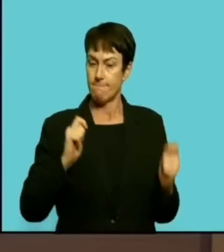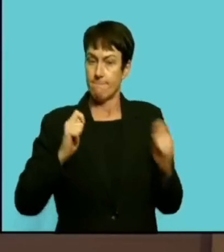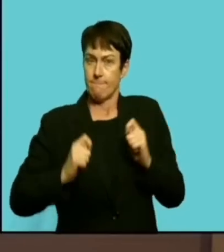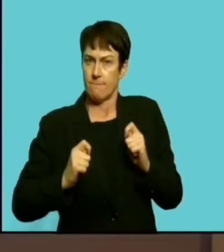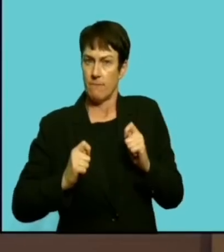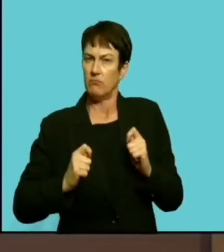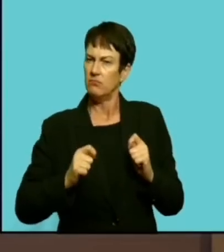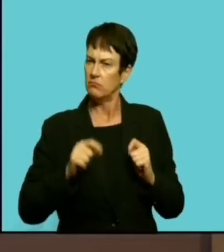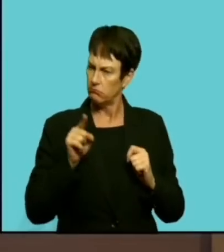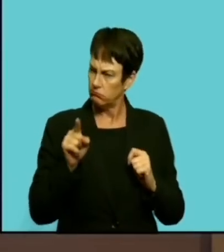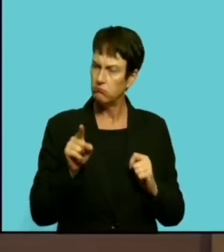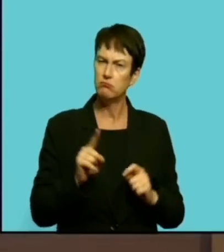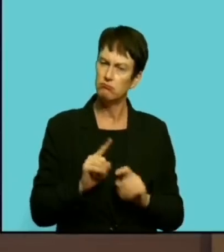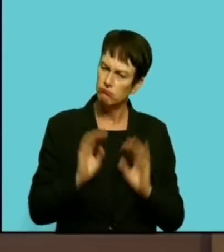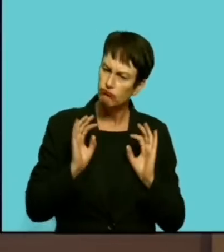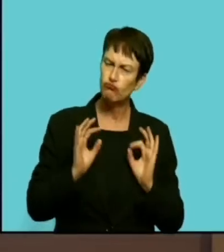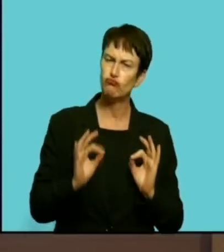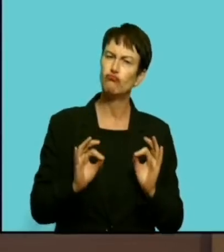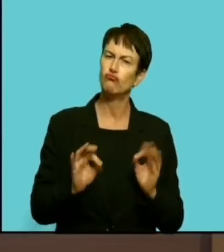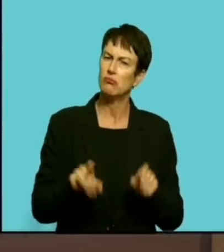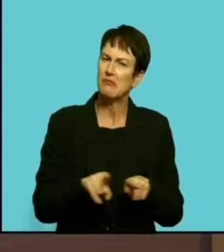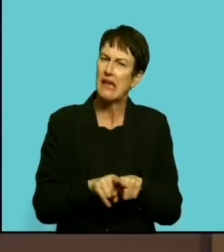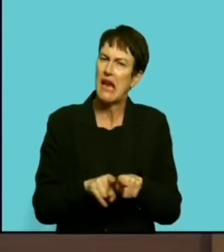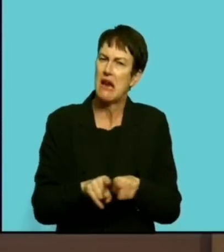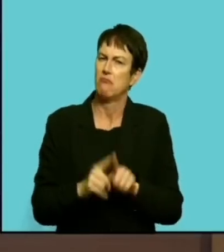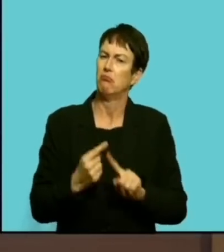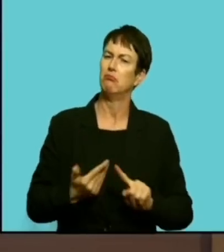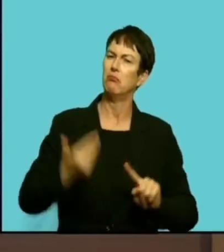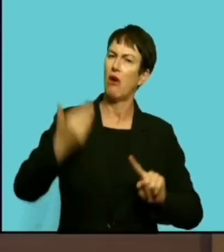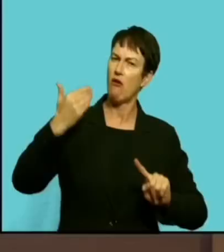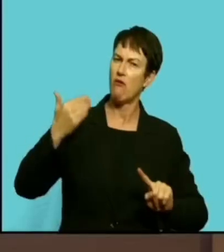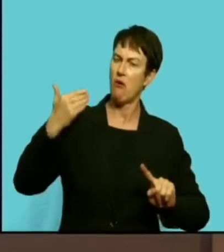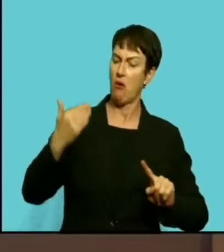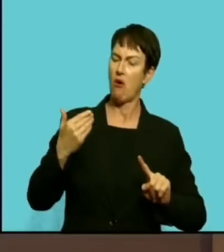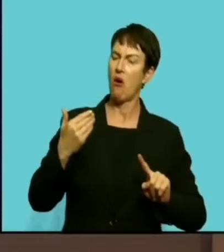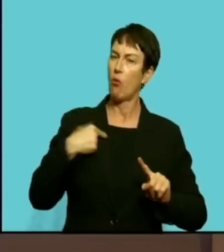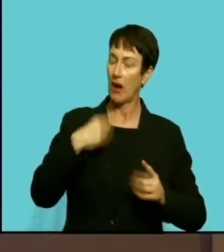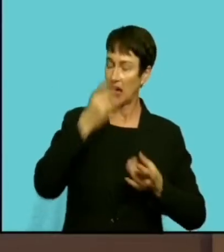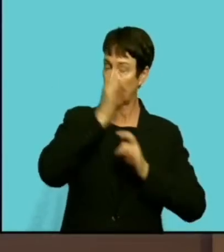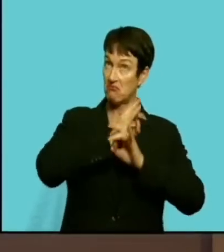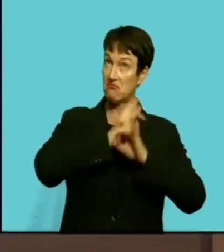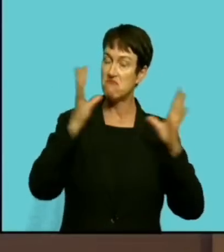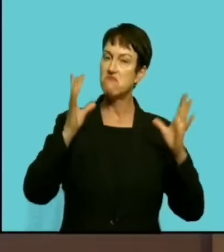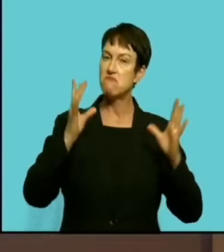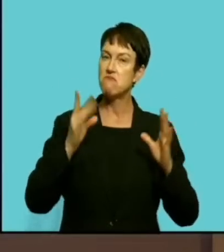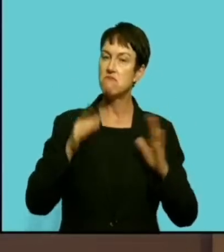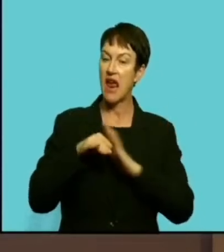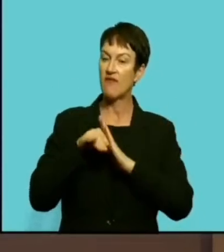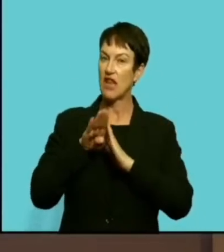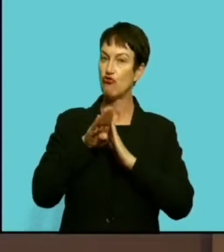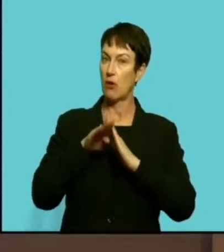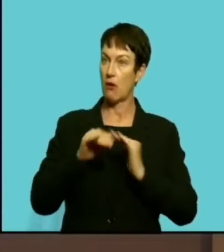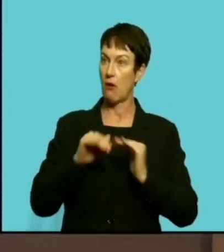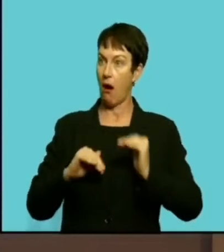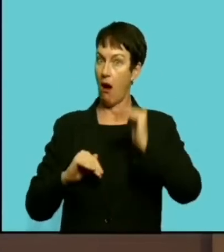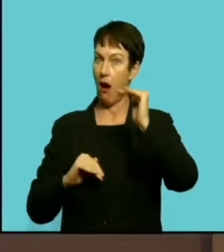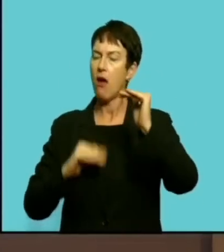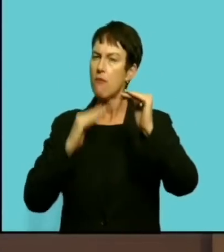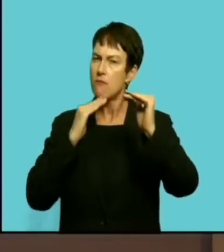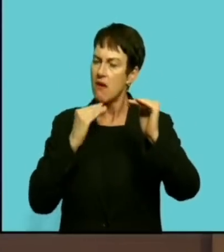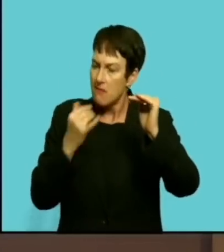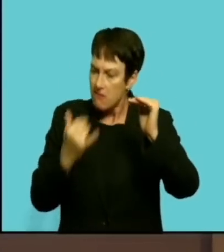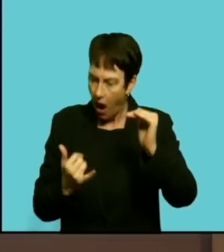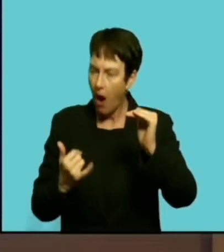had presented, including the higher inflation now, which is why we are responding a little